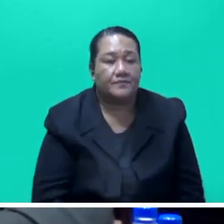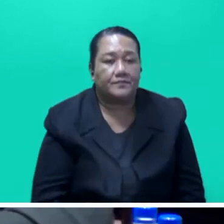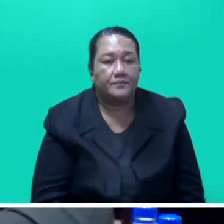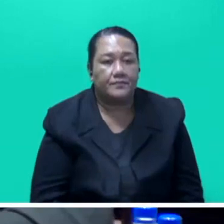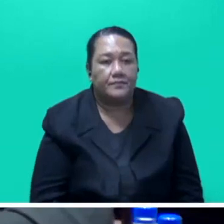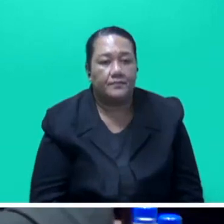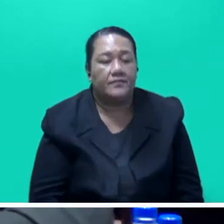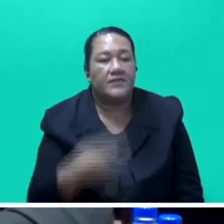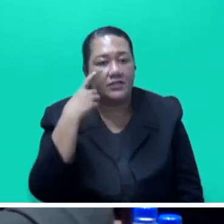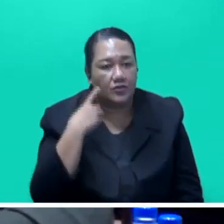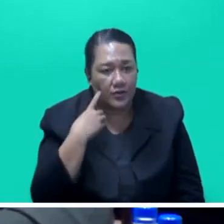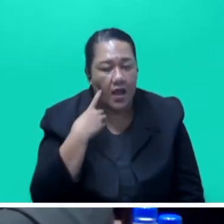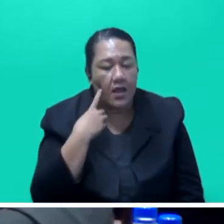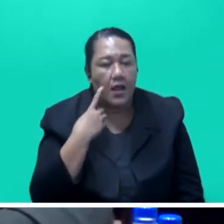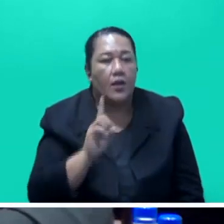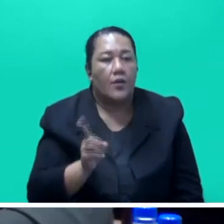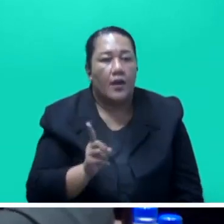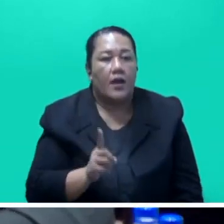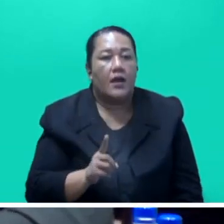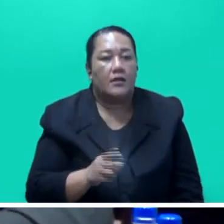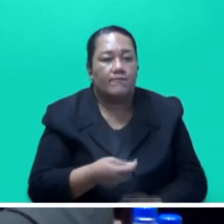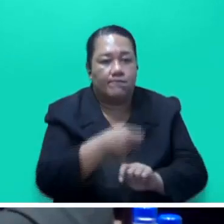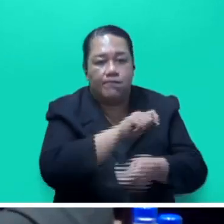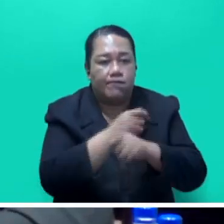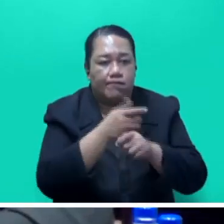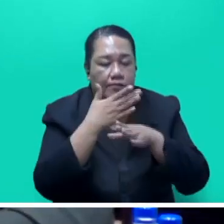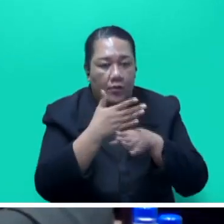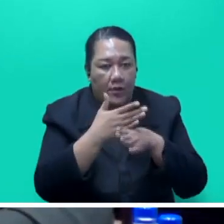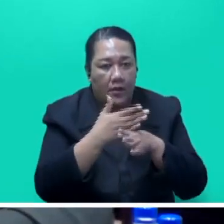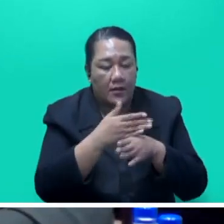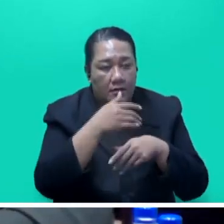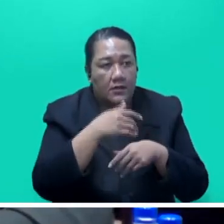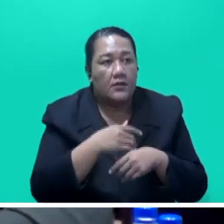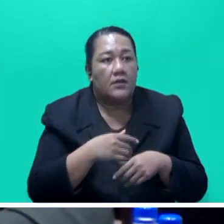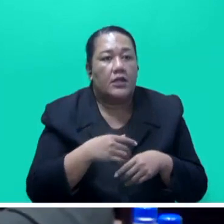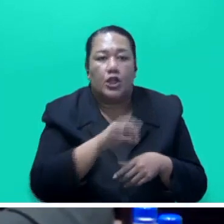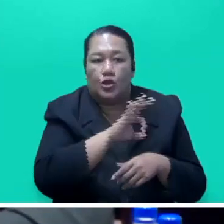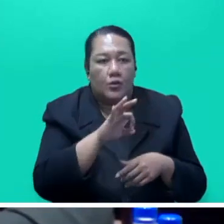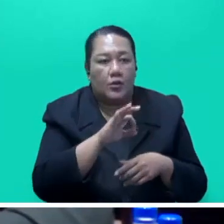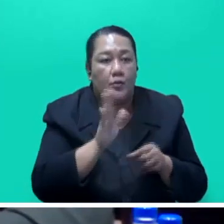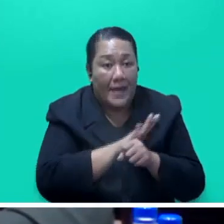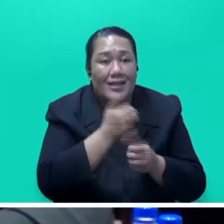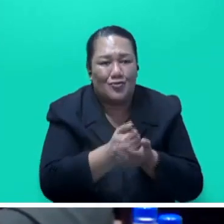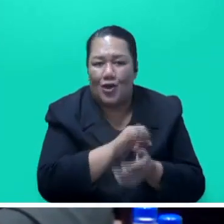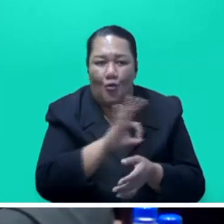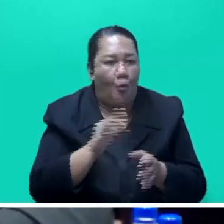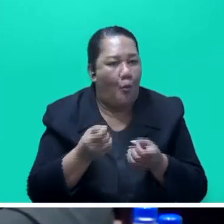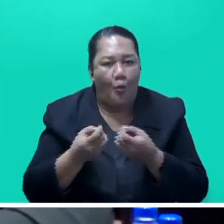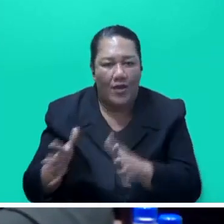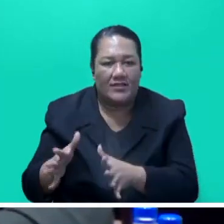try and put all our effort in ensuring that it is not wasted, it is